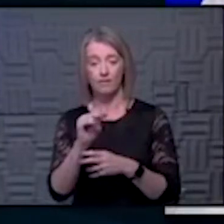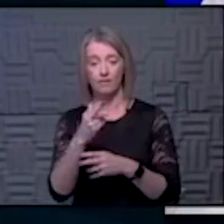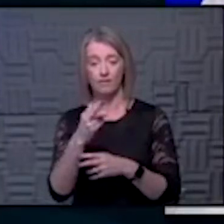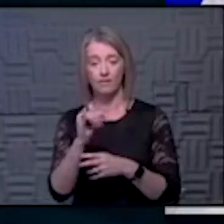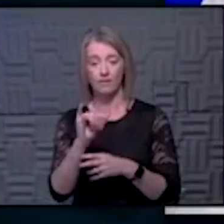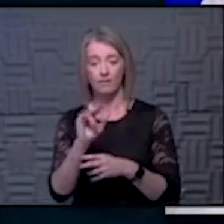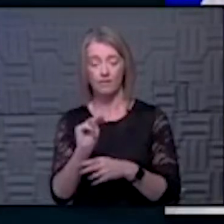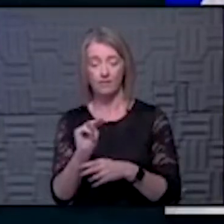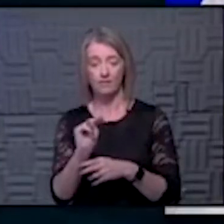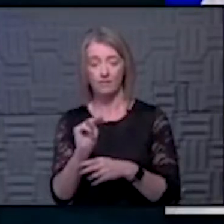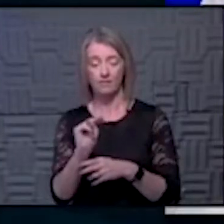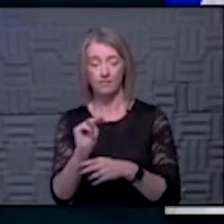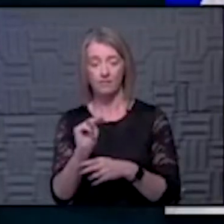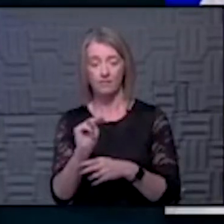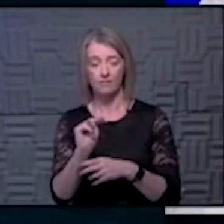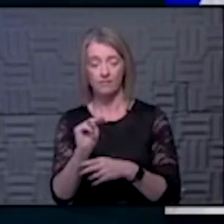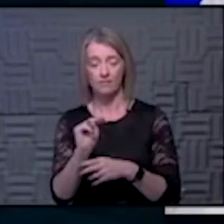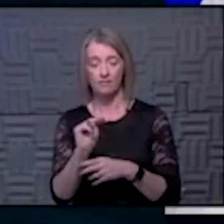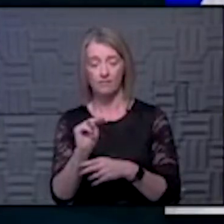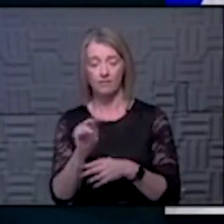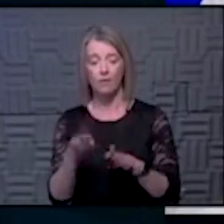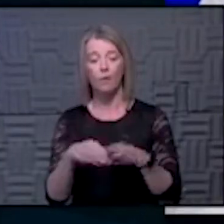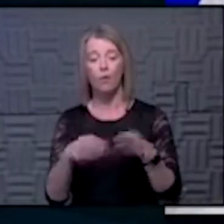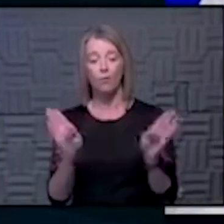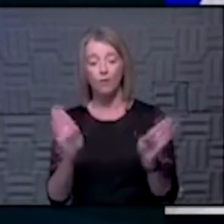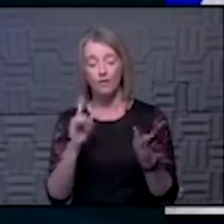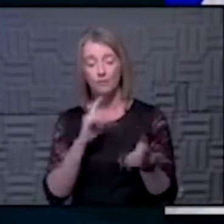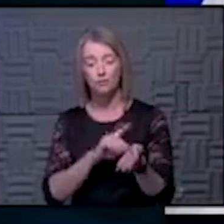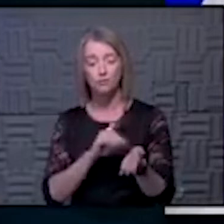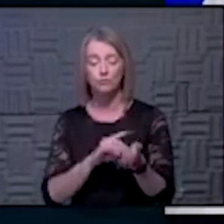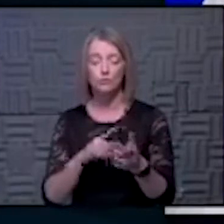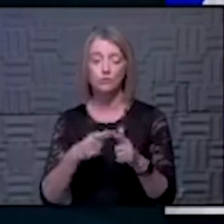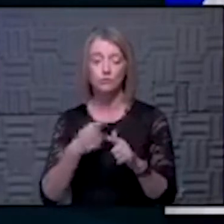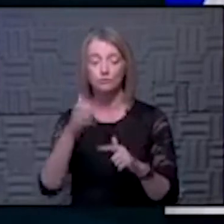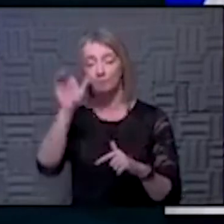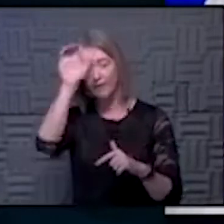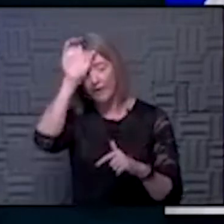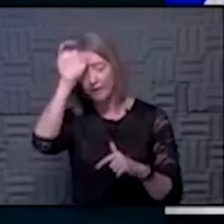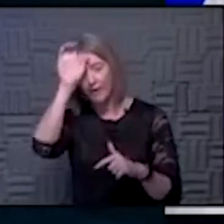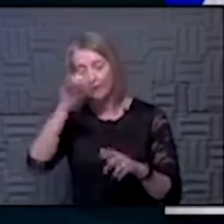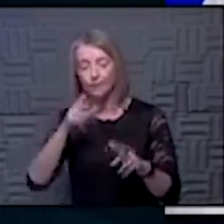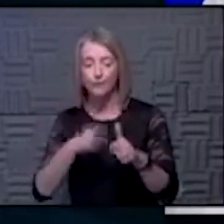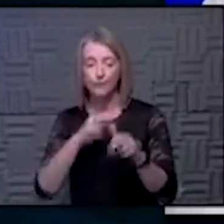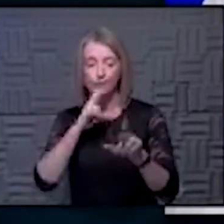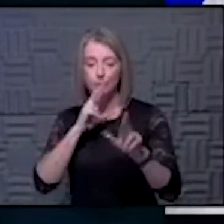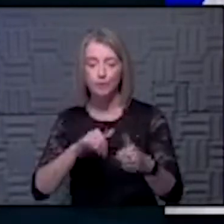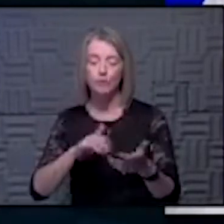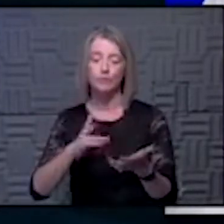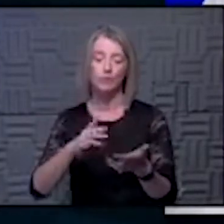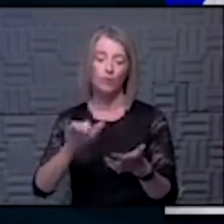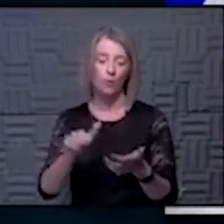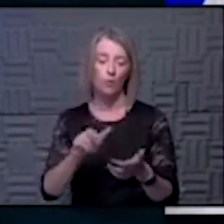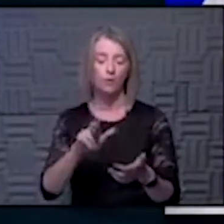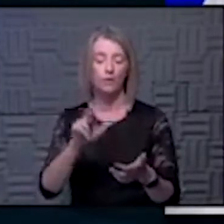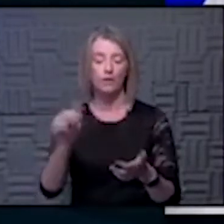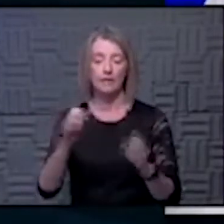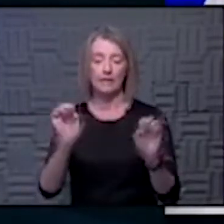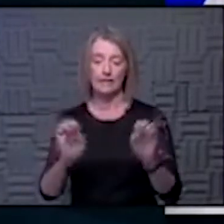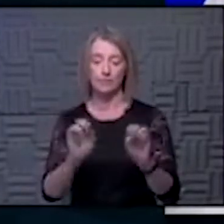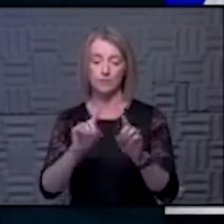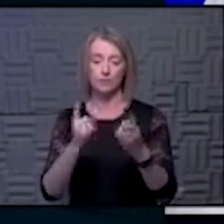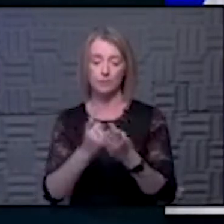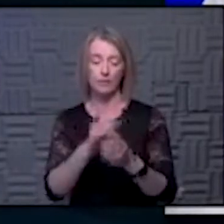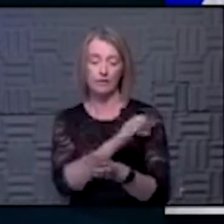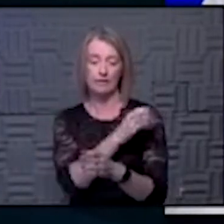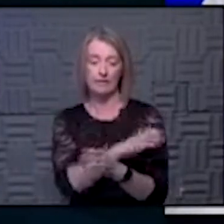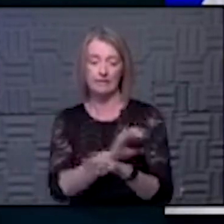services to frontline healthcare workers, whether that be first responders or medical providers in the hospital or emergency department or